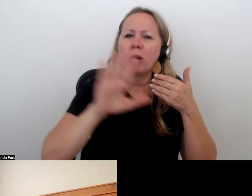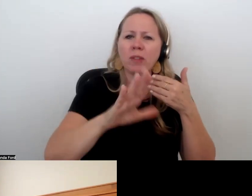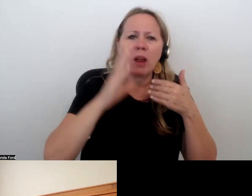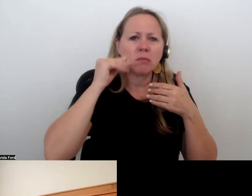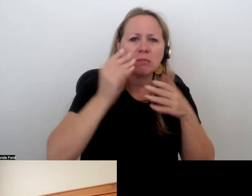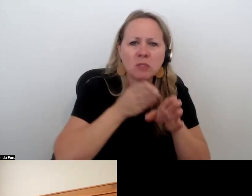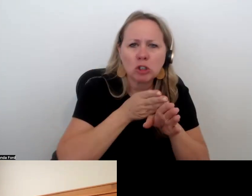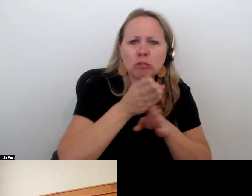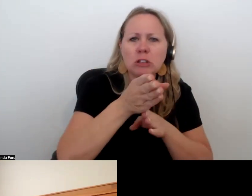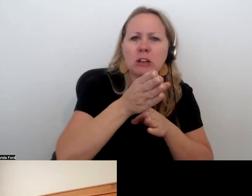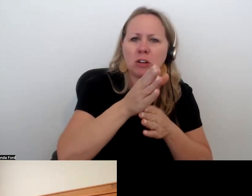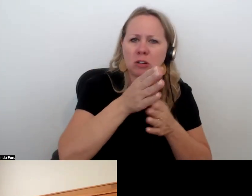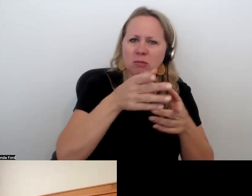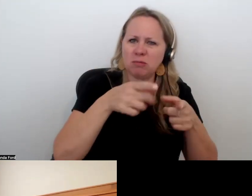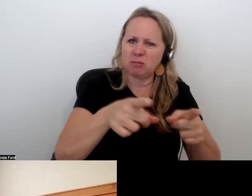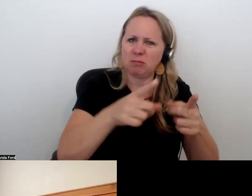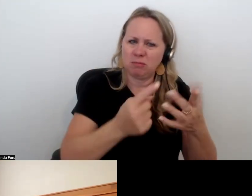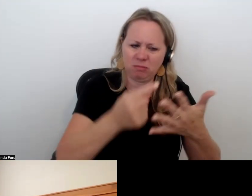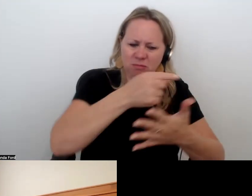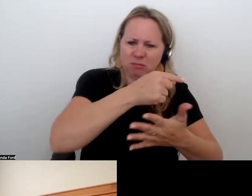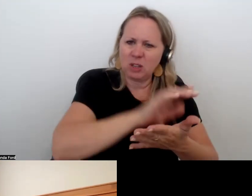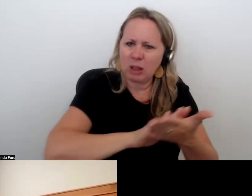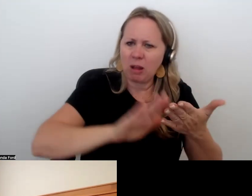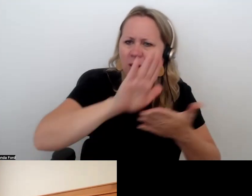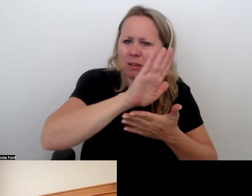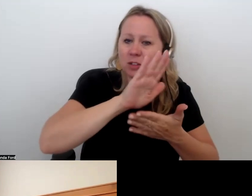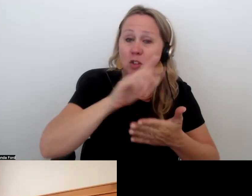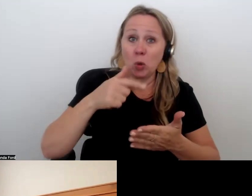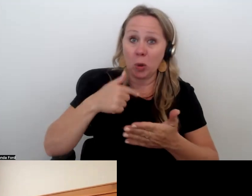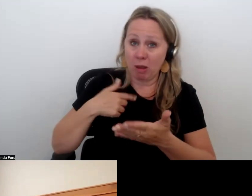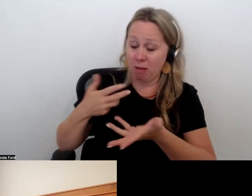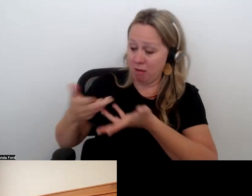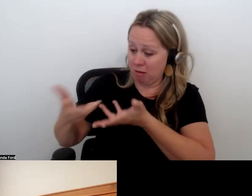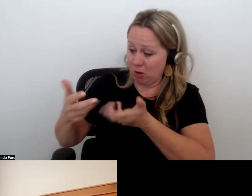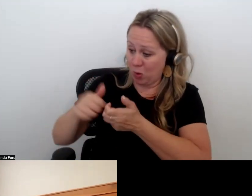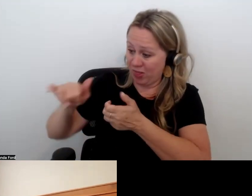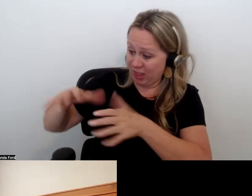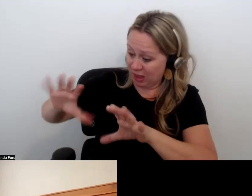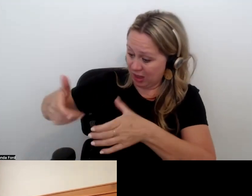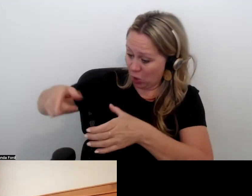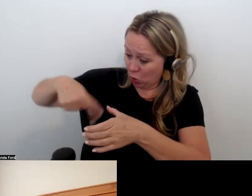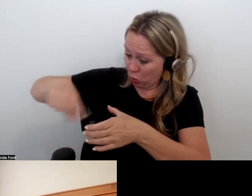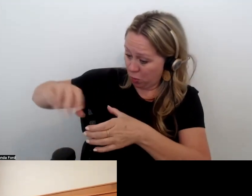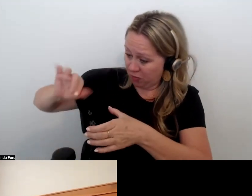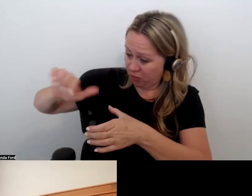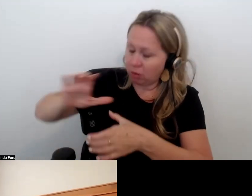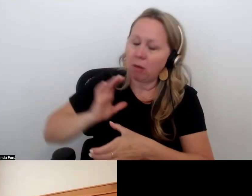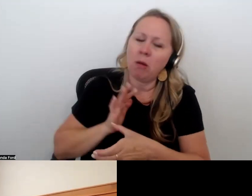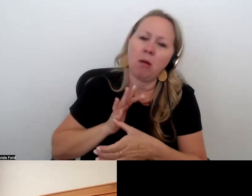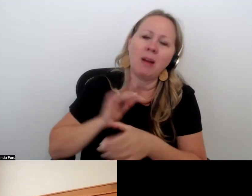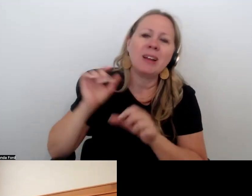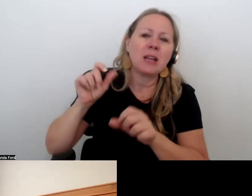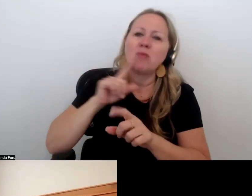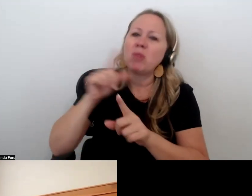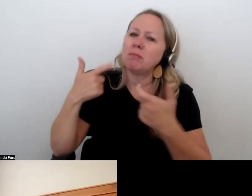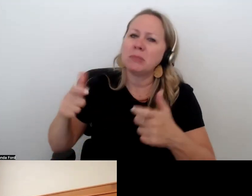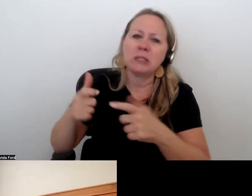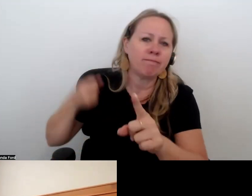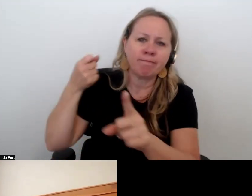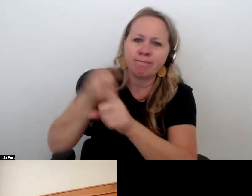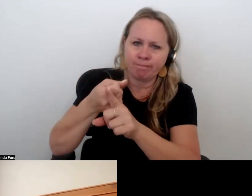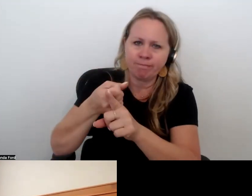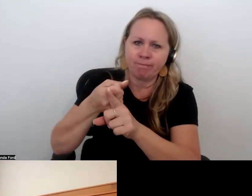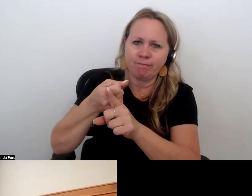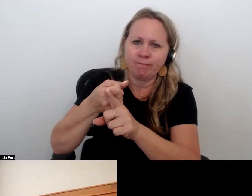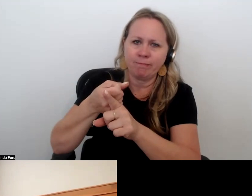career. And so I think working with this particular group of faculty has the potential to make a major impact on the student